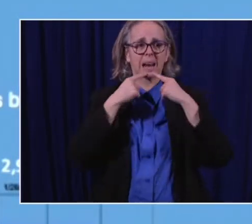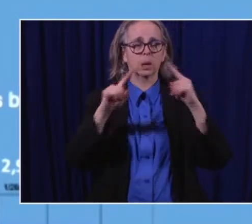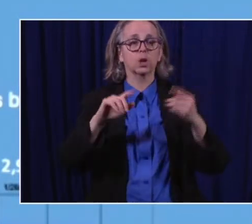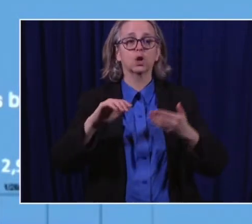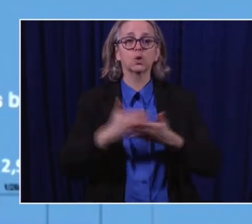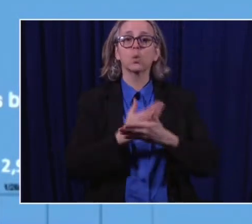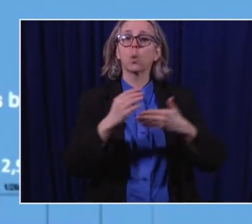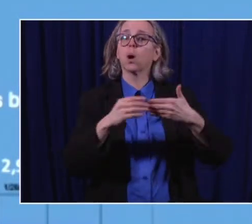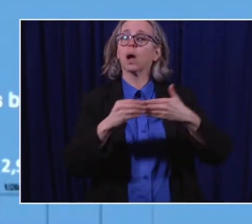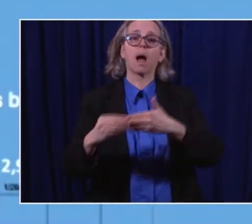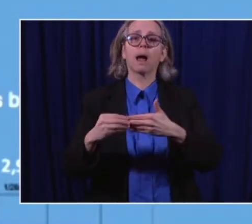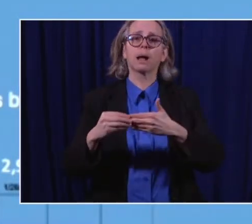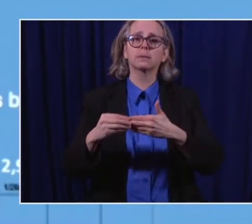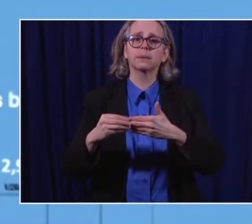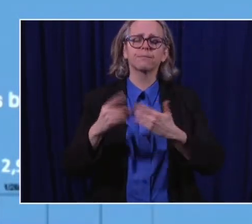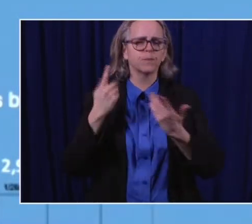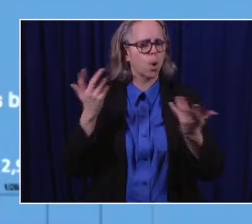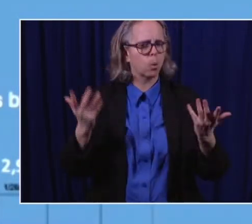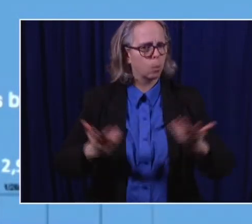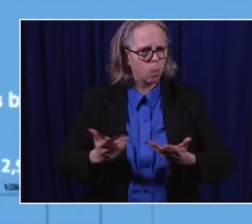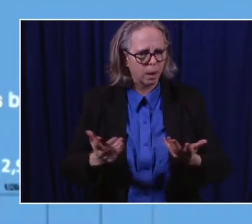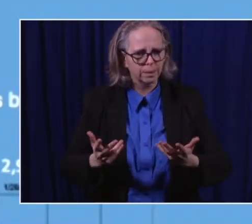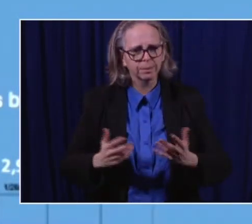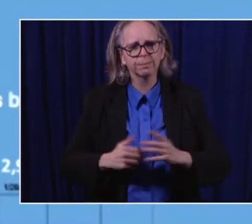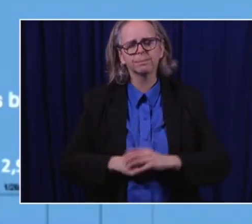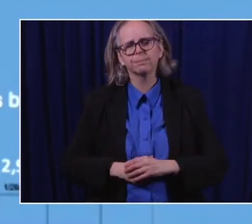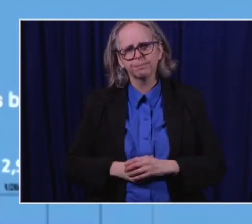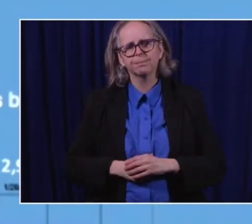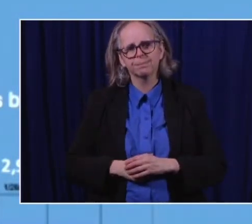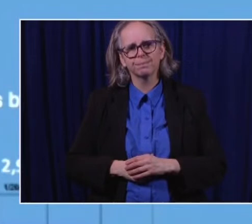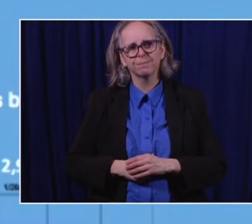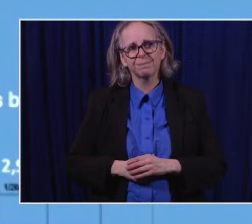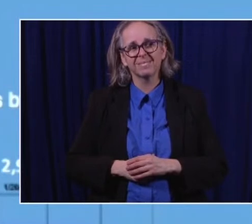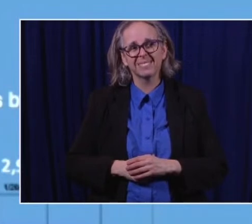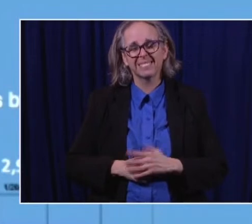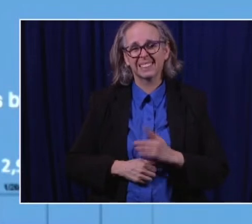that is, as we put it,